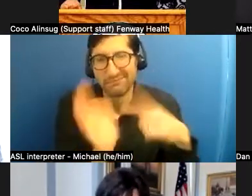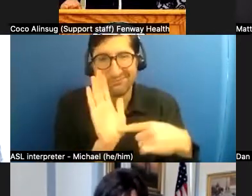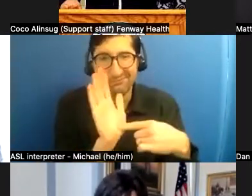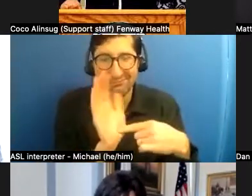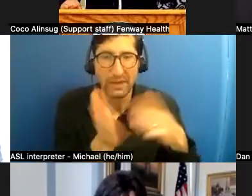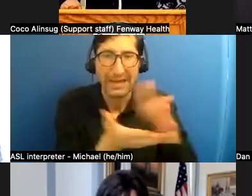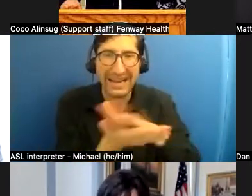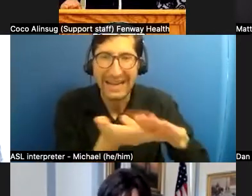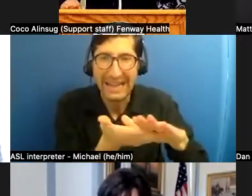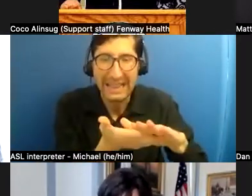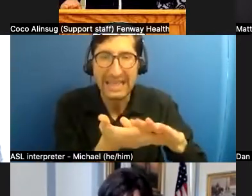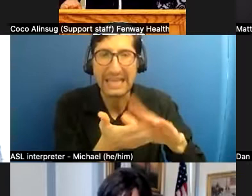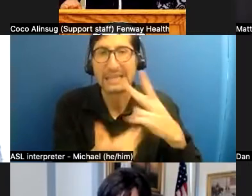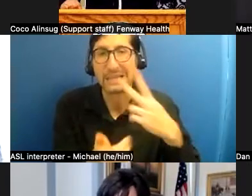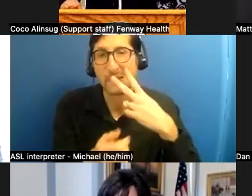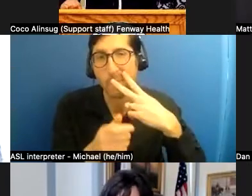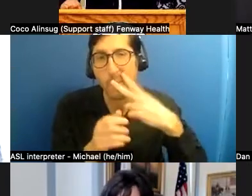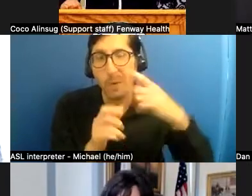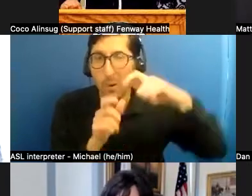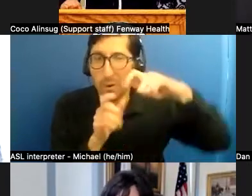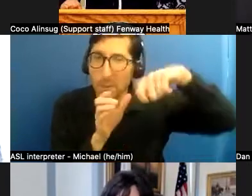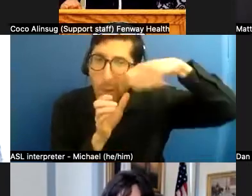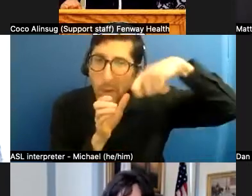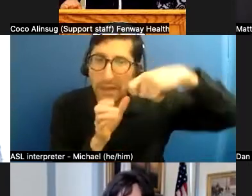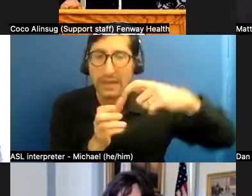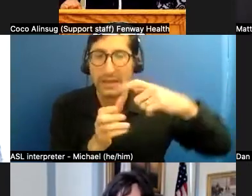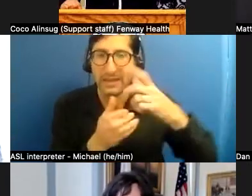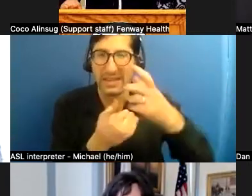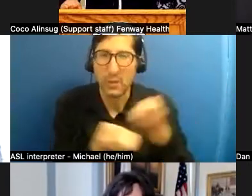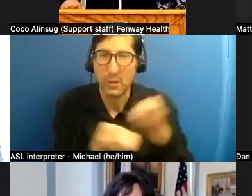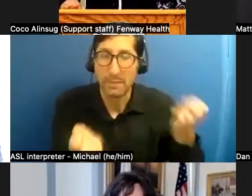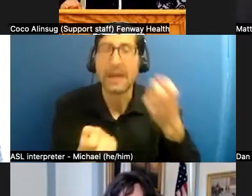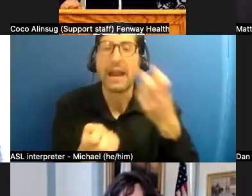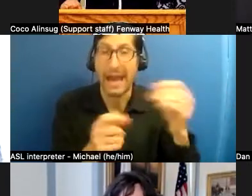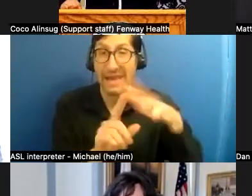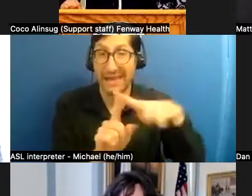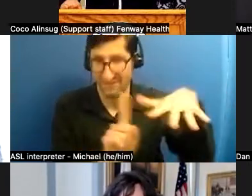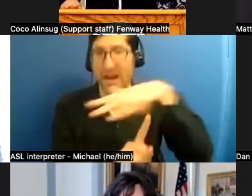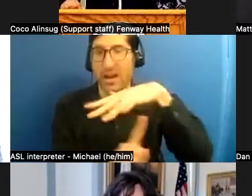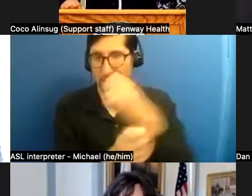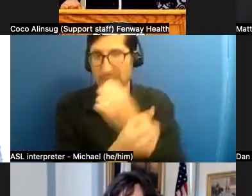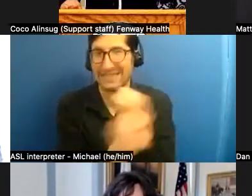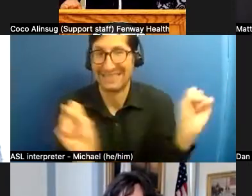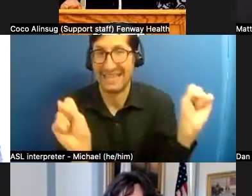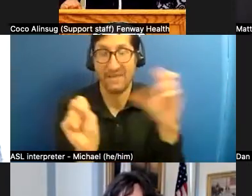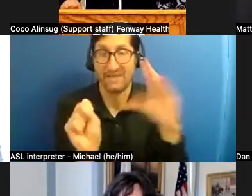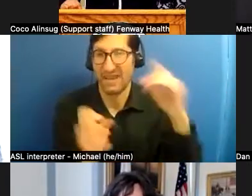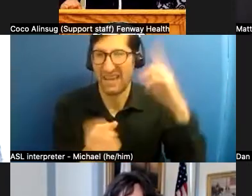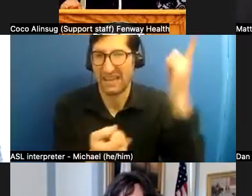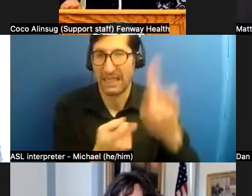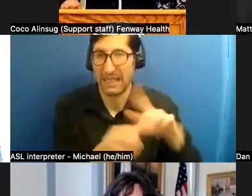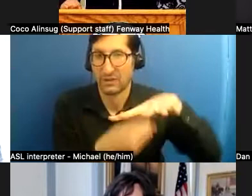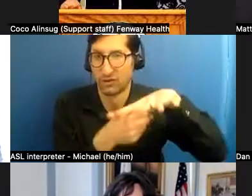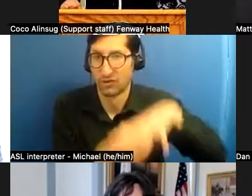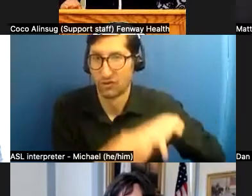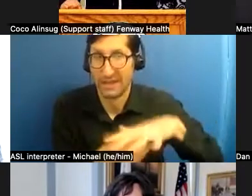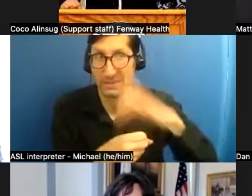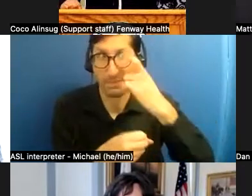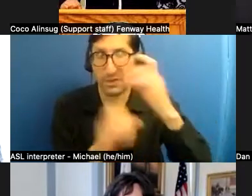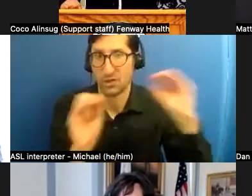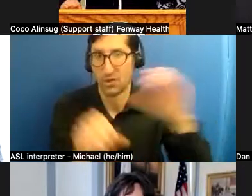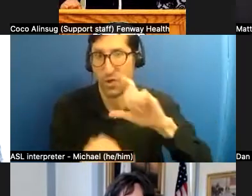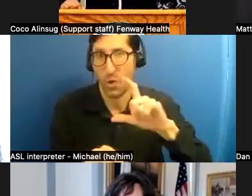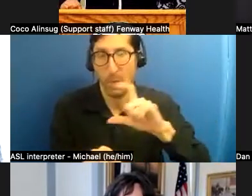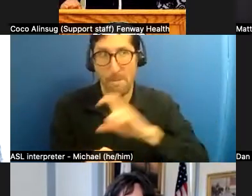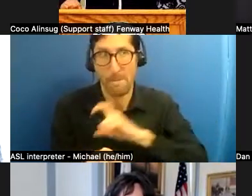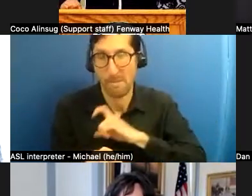sterile smoking equipment, but also in an environment that is safe and stress-free, where they're not being policed, where they're